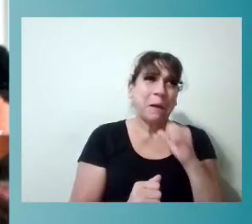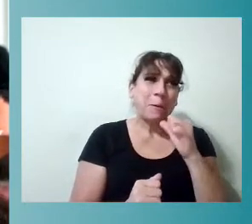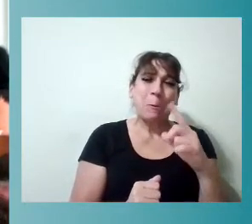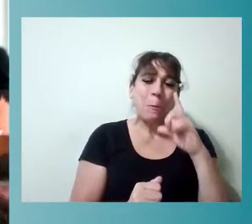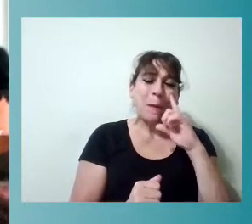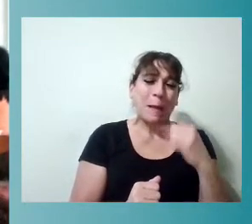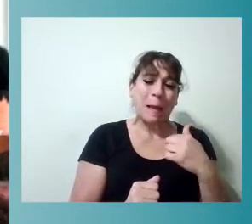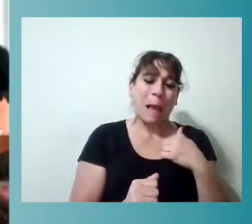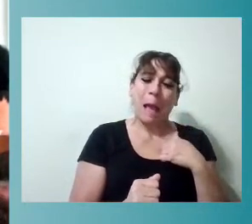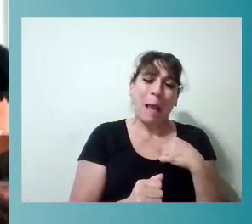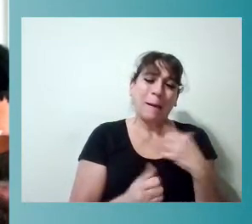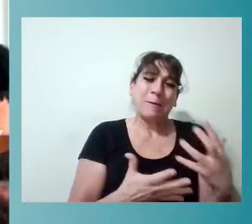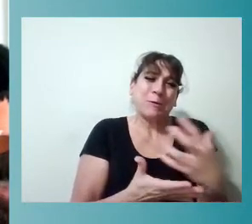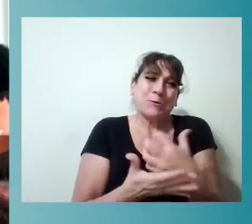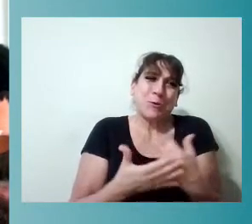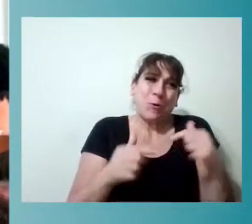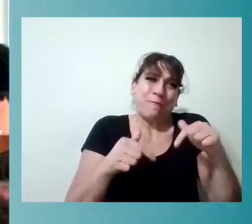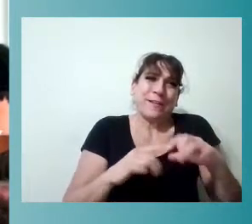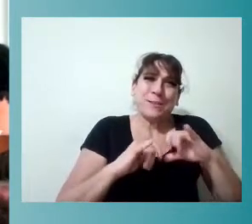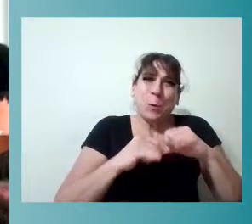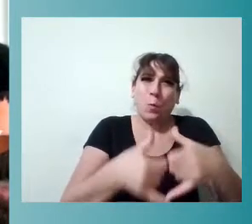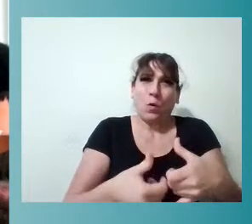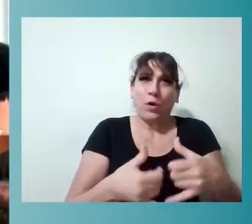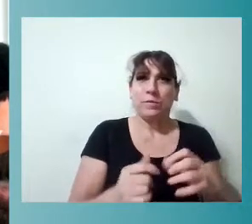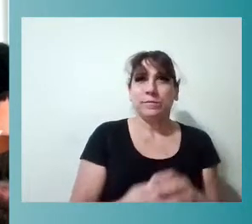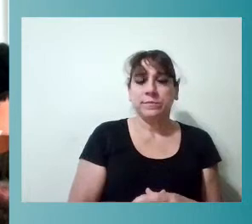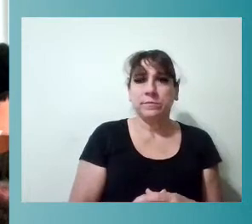really deserving of this award,